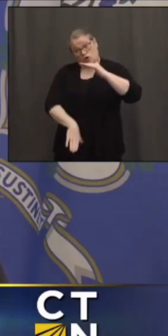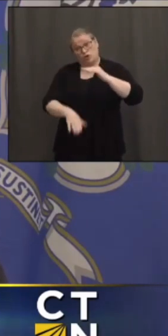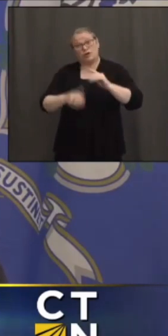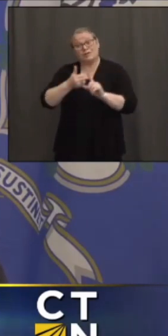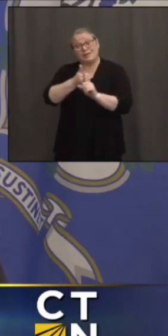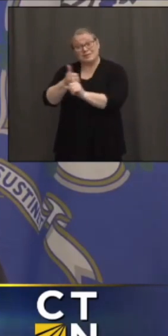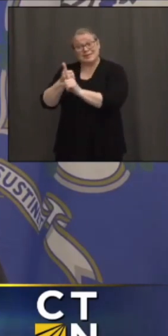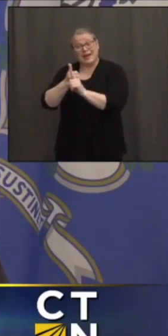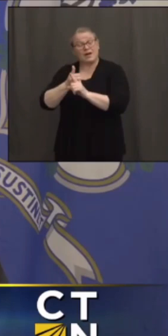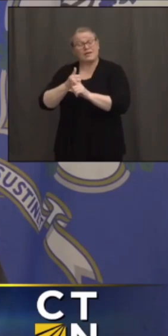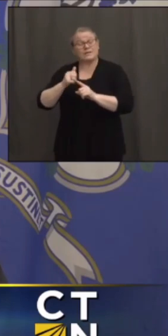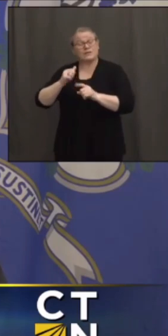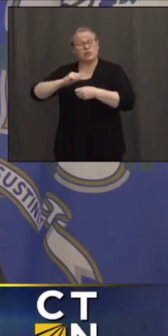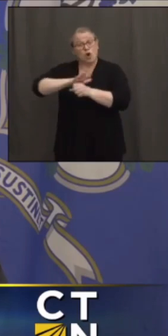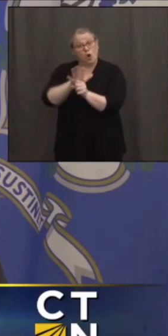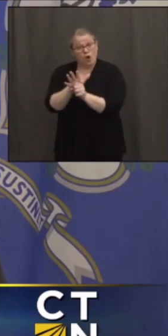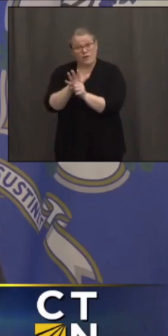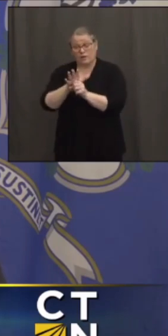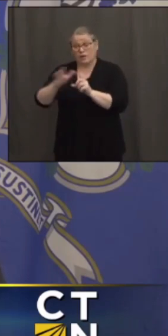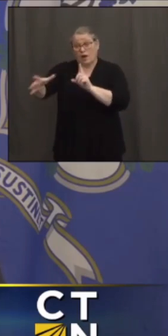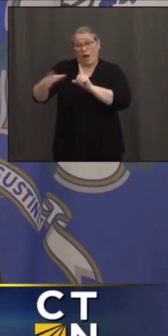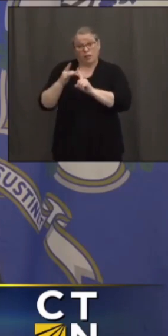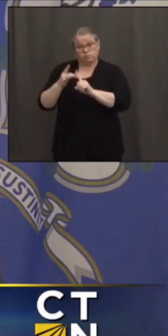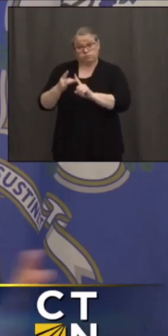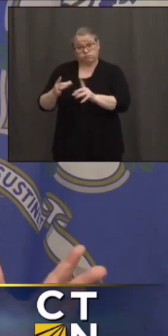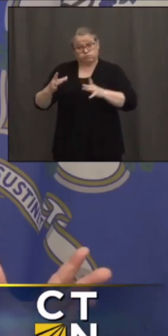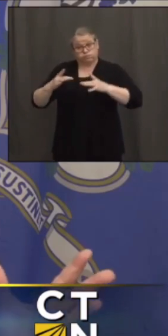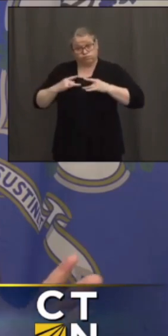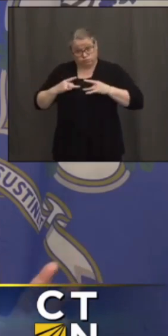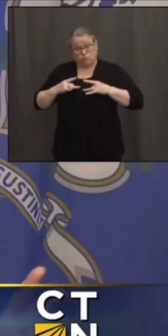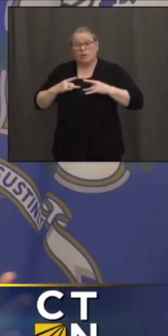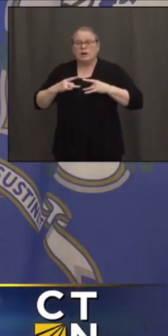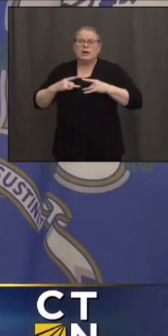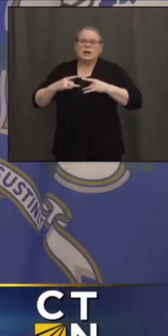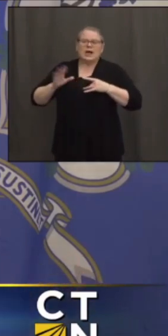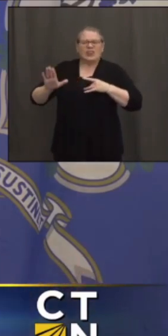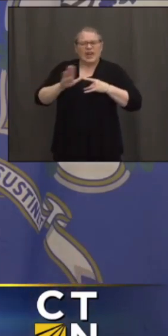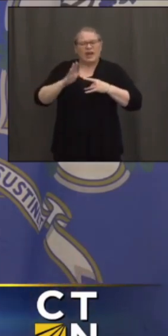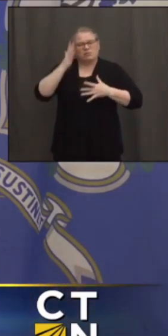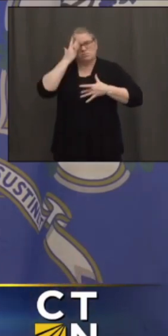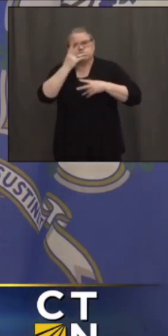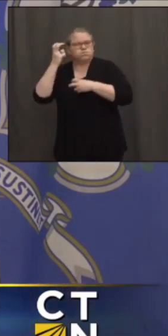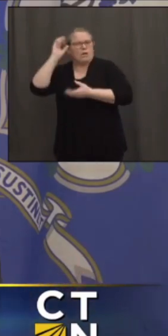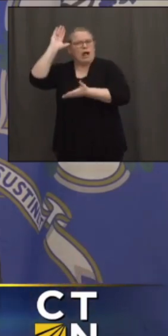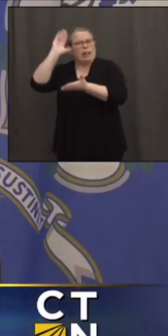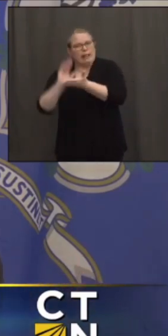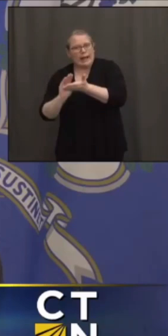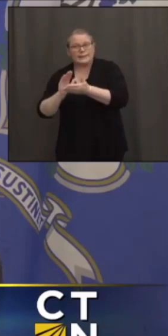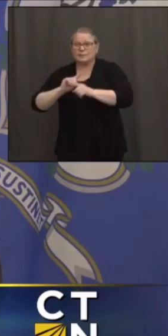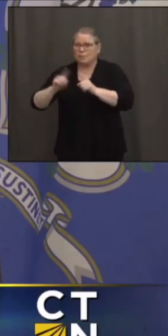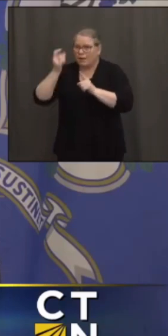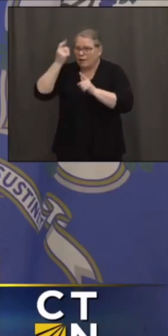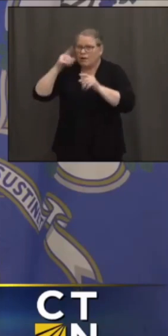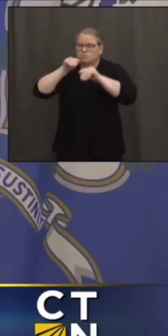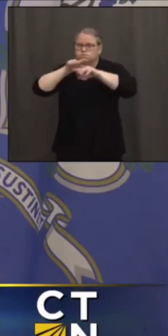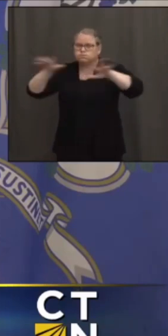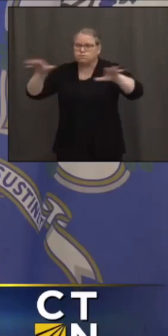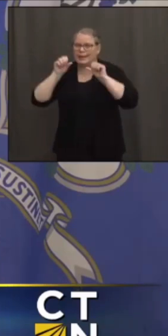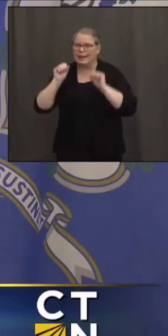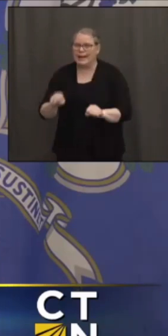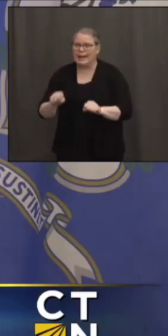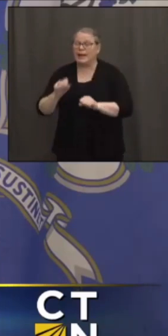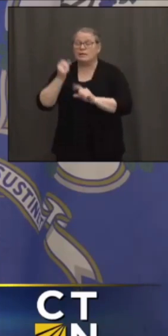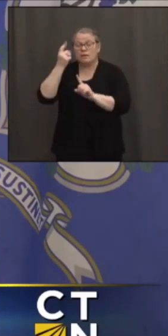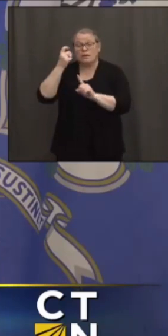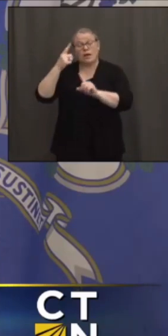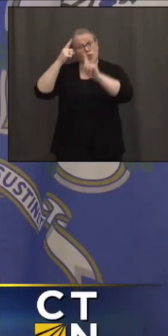and potentially infect others. And I'm going to do everything we can. We've got to limit the infection because every time there's another infection,